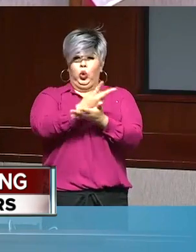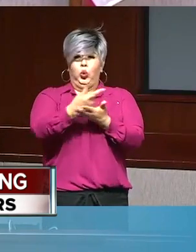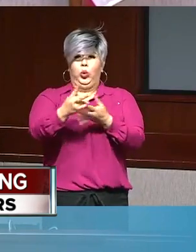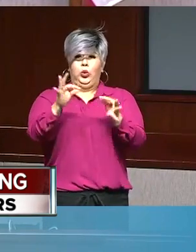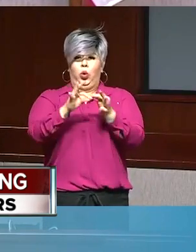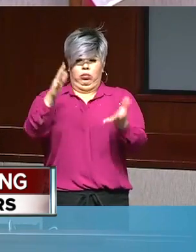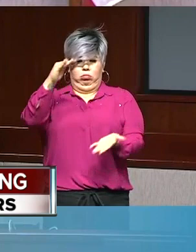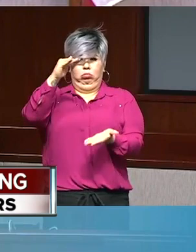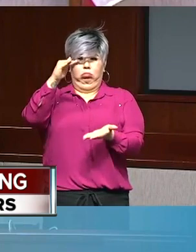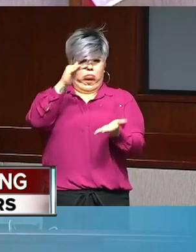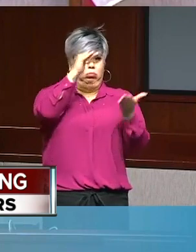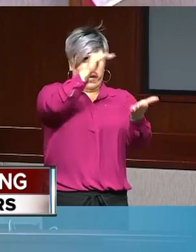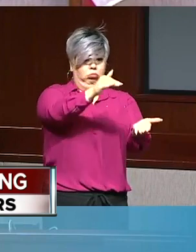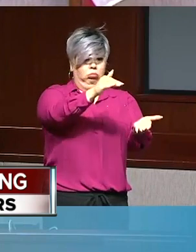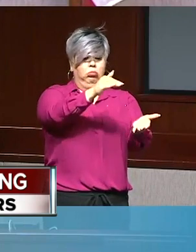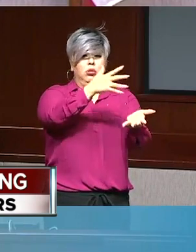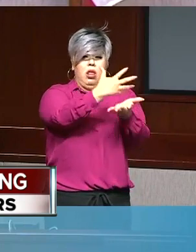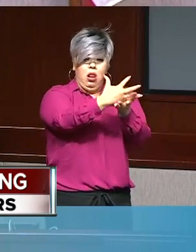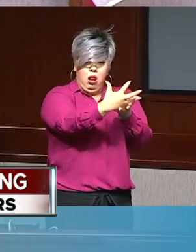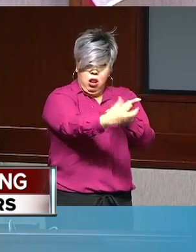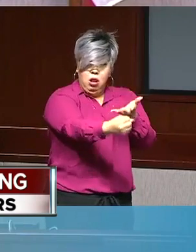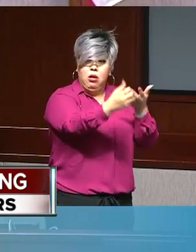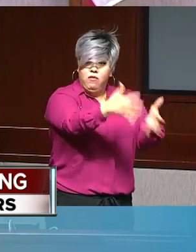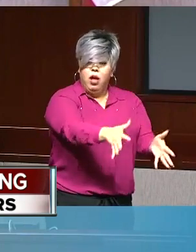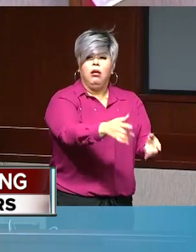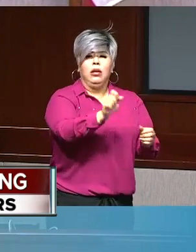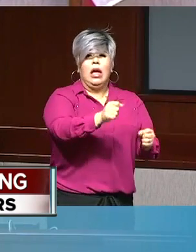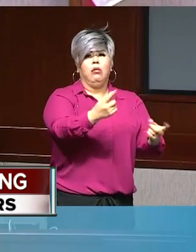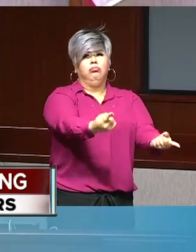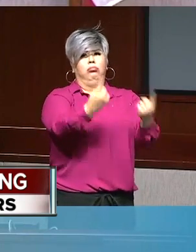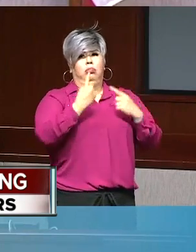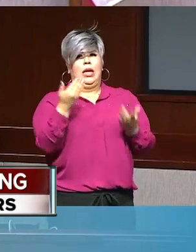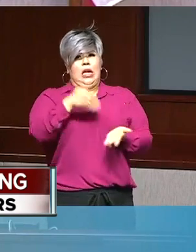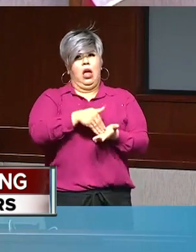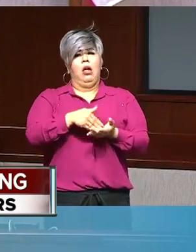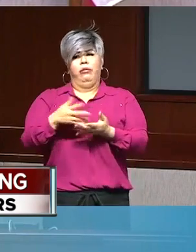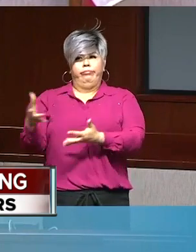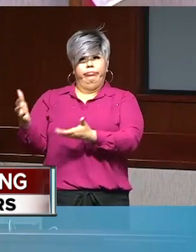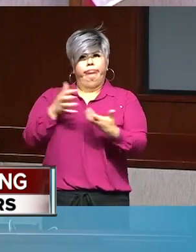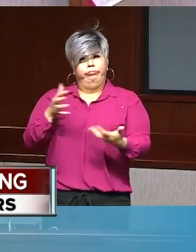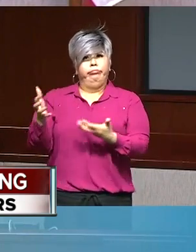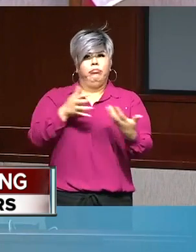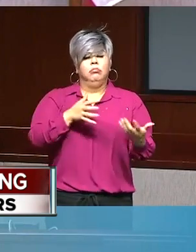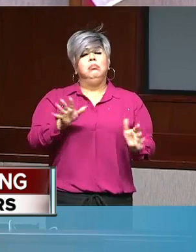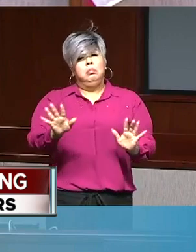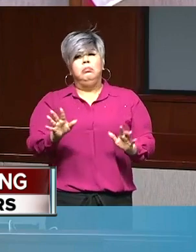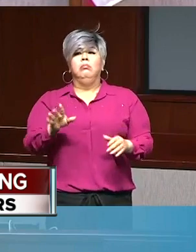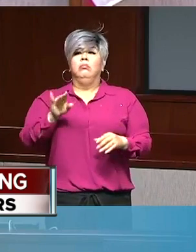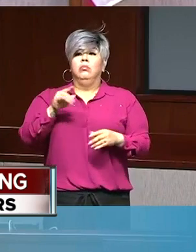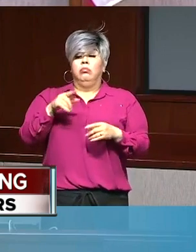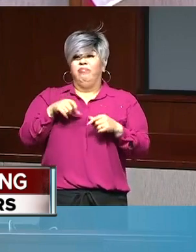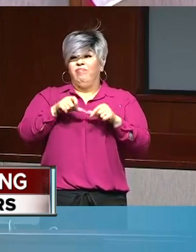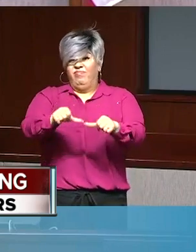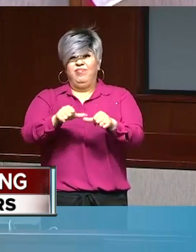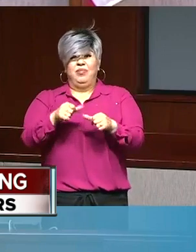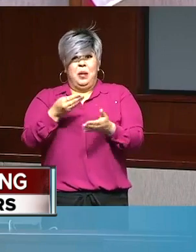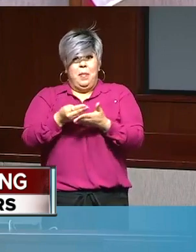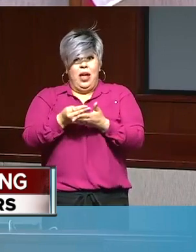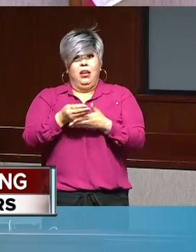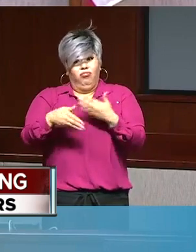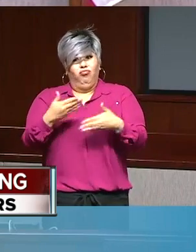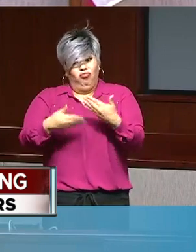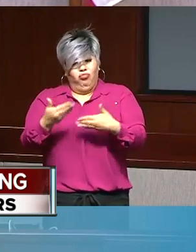week supply, you can come back again and get another 2 weeks while supplies last, while money lasts. We're going to be spending about $5